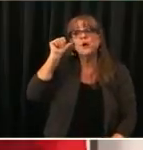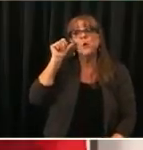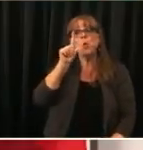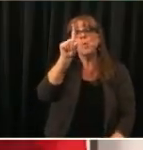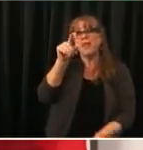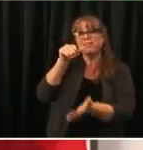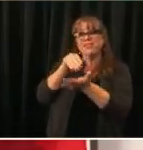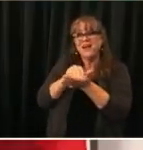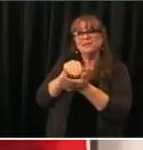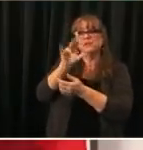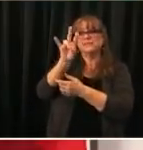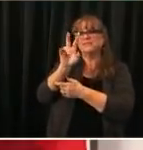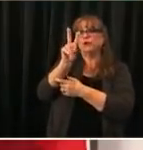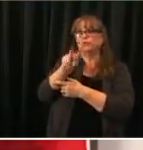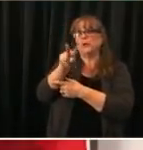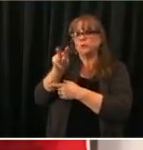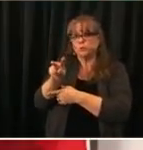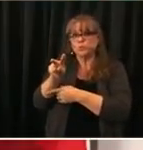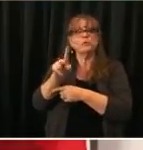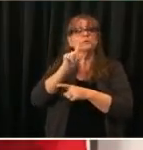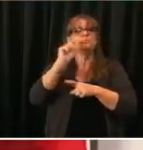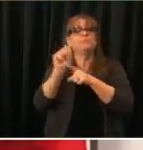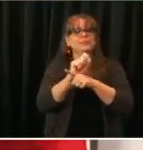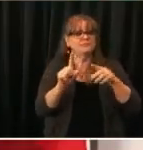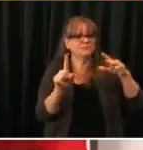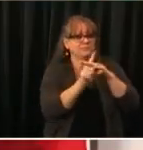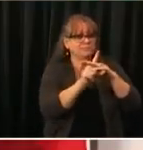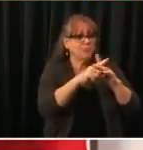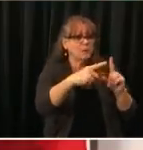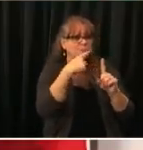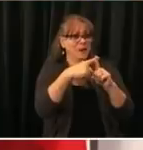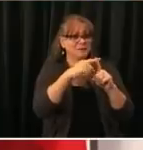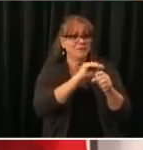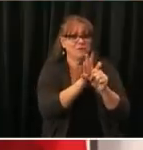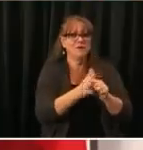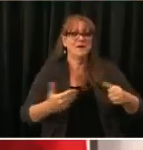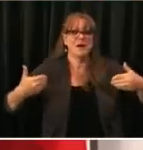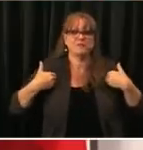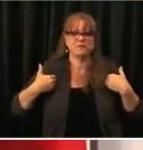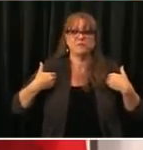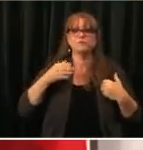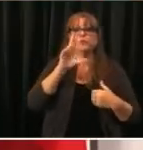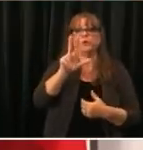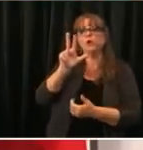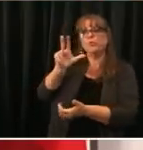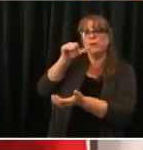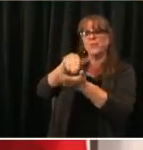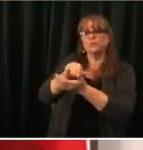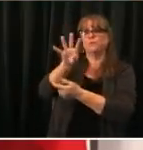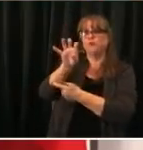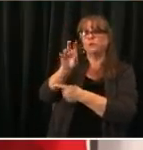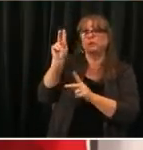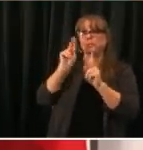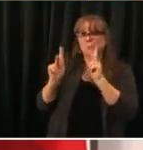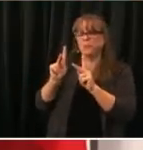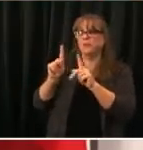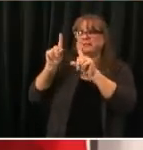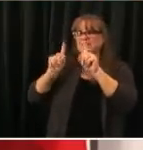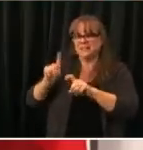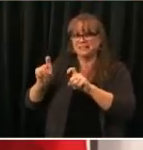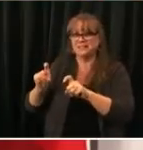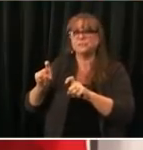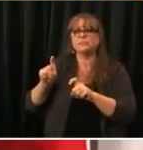1,722 new cases. Out of about 34,000 tests. We are glad to see that testing number go back up into